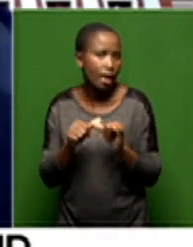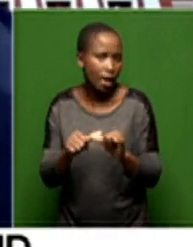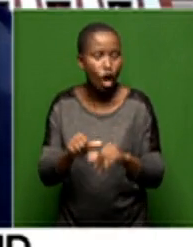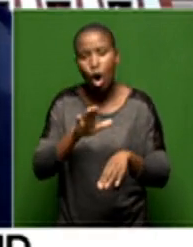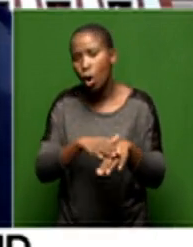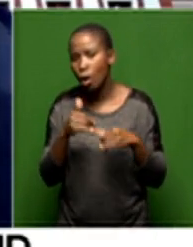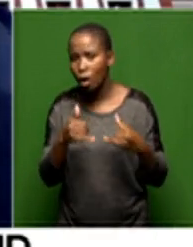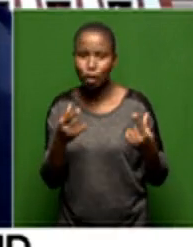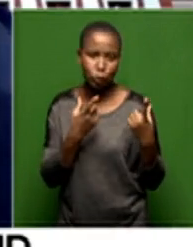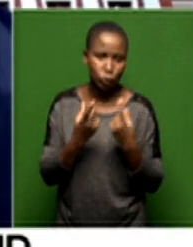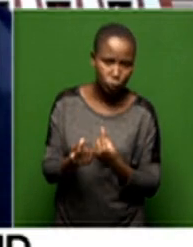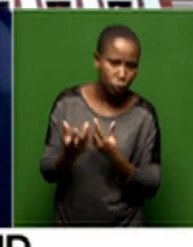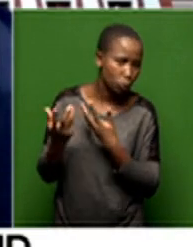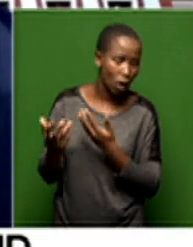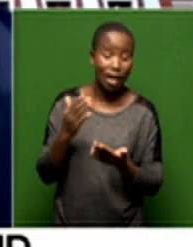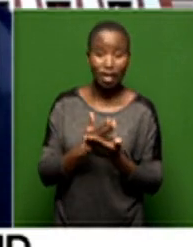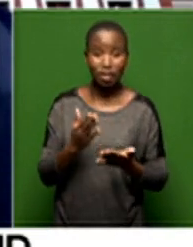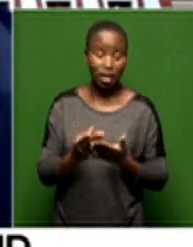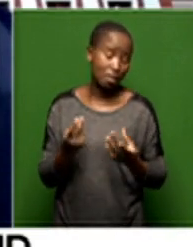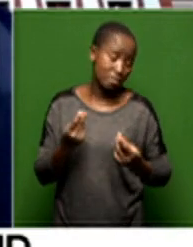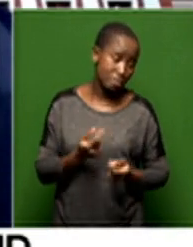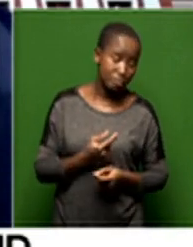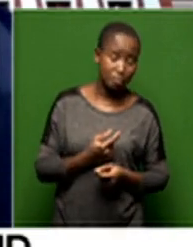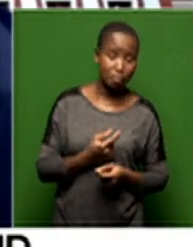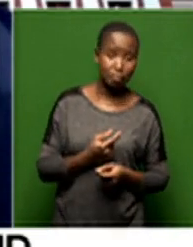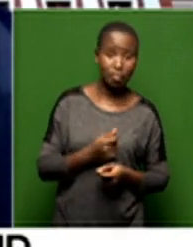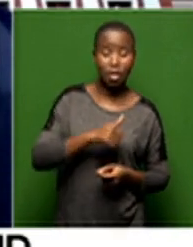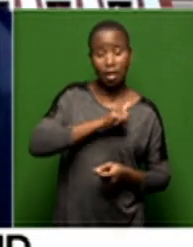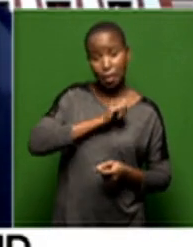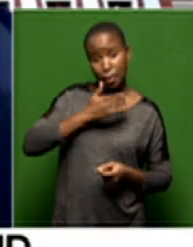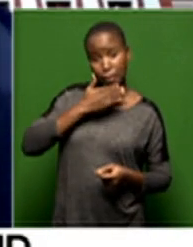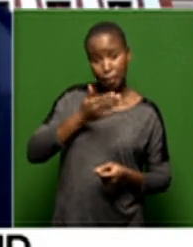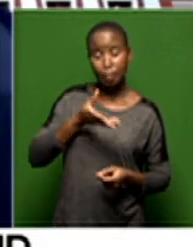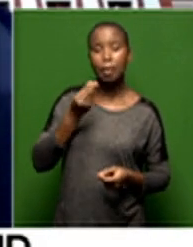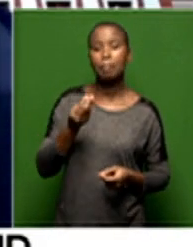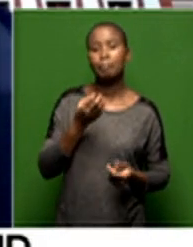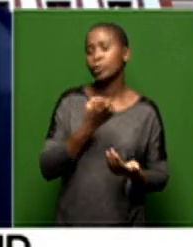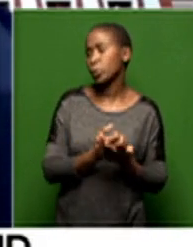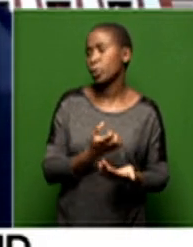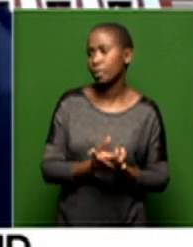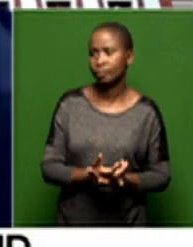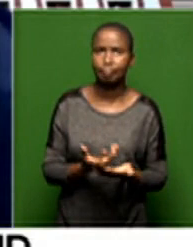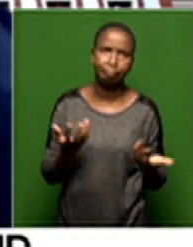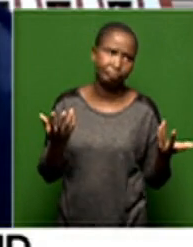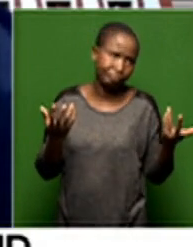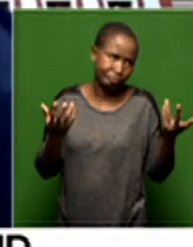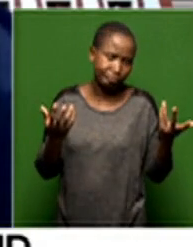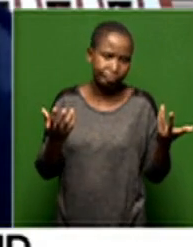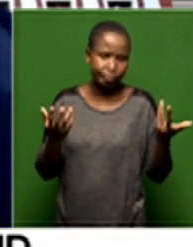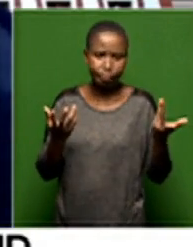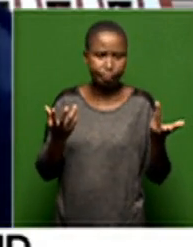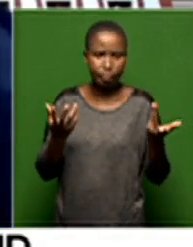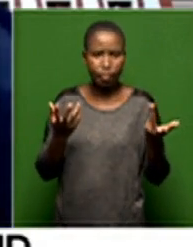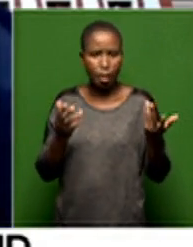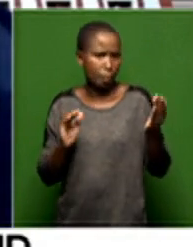and those fortunate enough to have the ability and the economic, I suppose, the